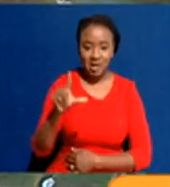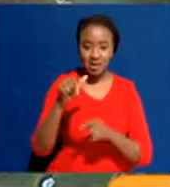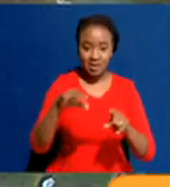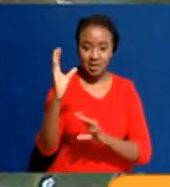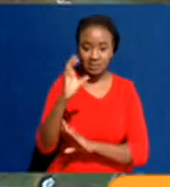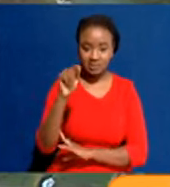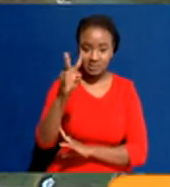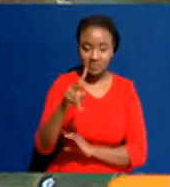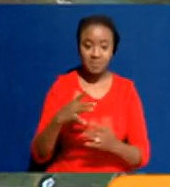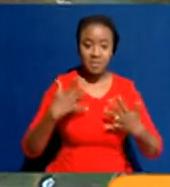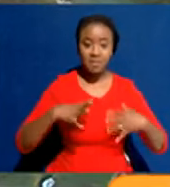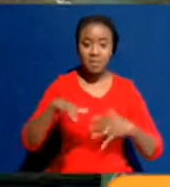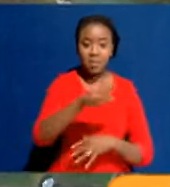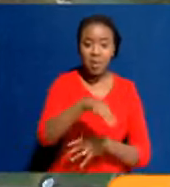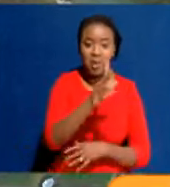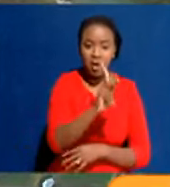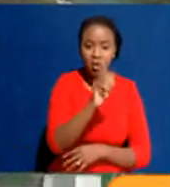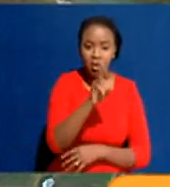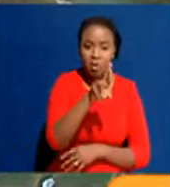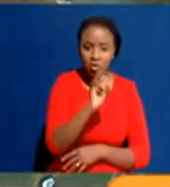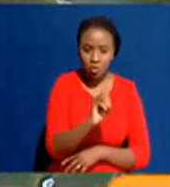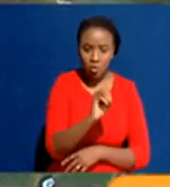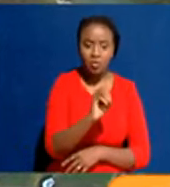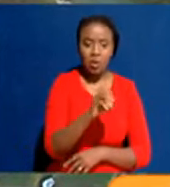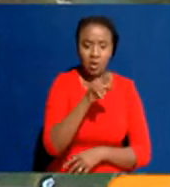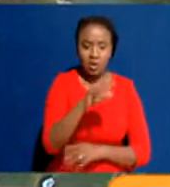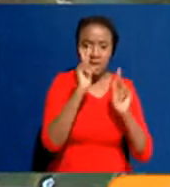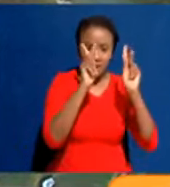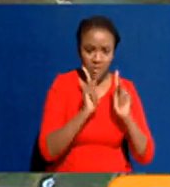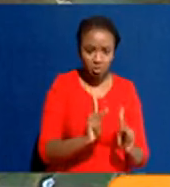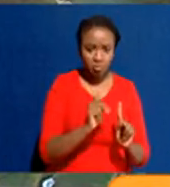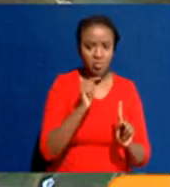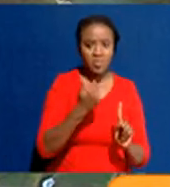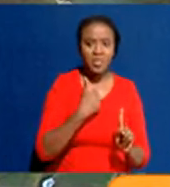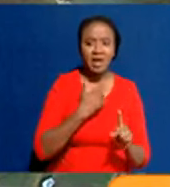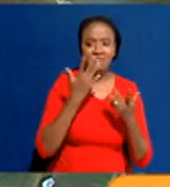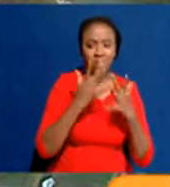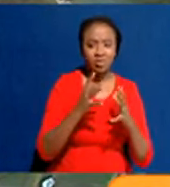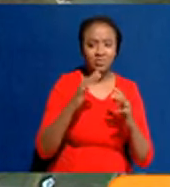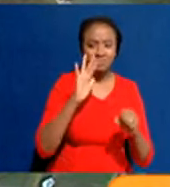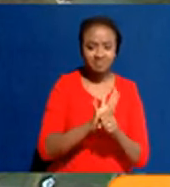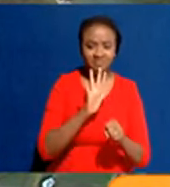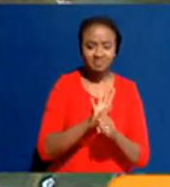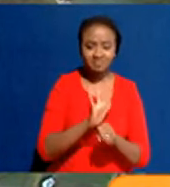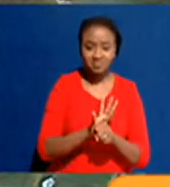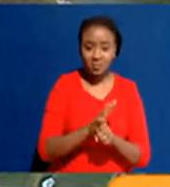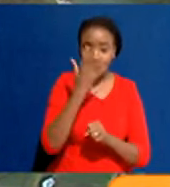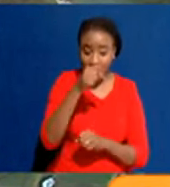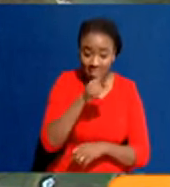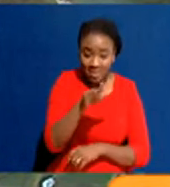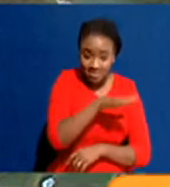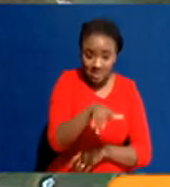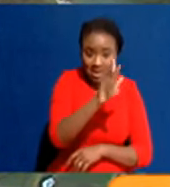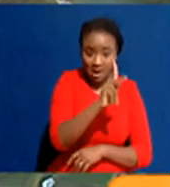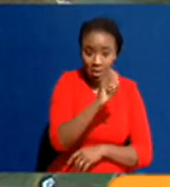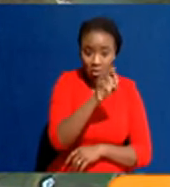Residents of Koru in Kisumu are counting losses running into the hundreds of thousands of shillings following an invasion of monkeys over